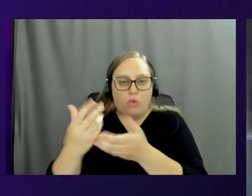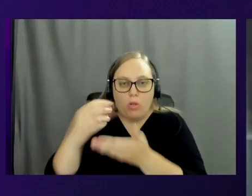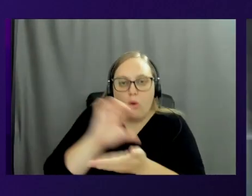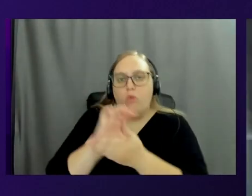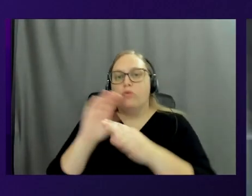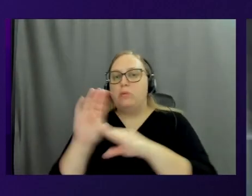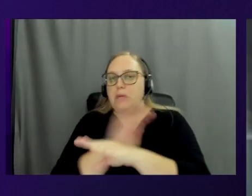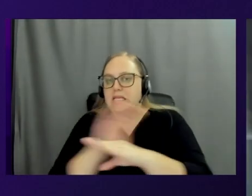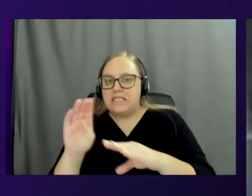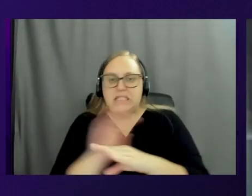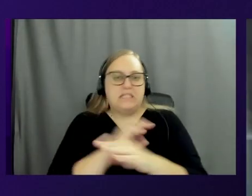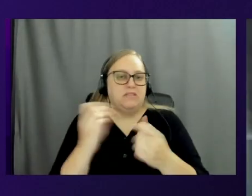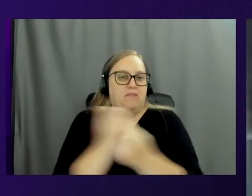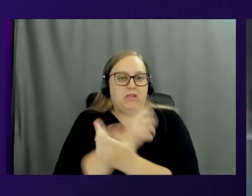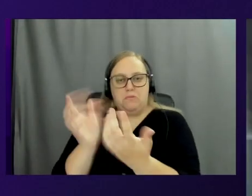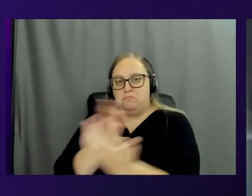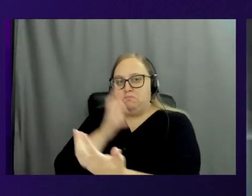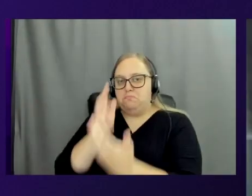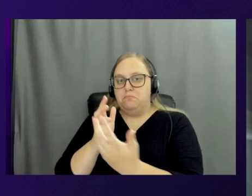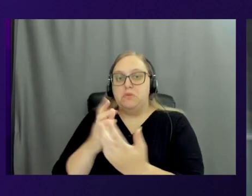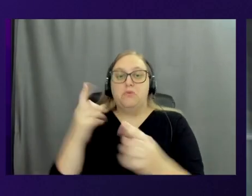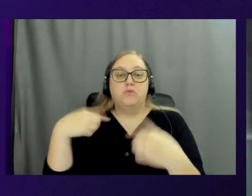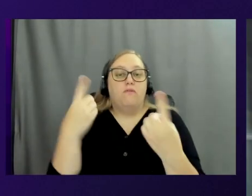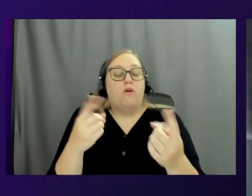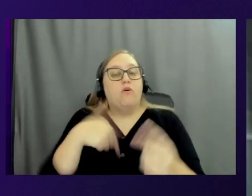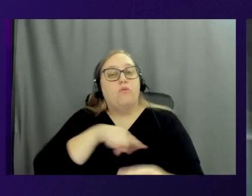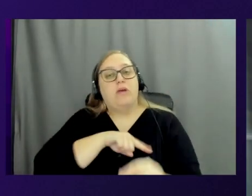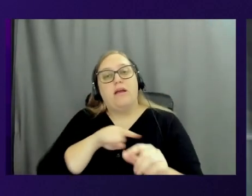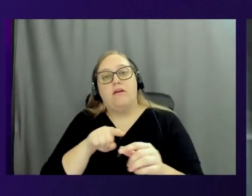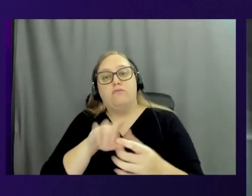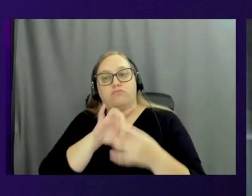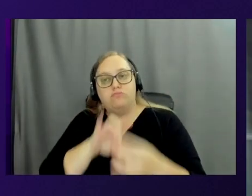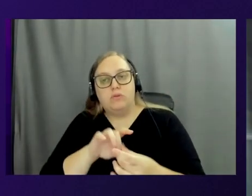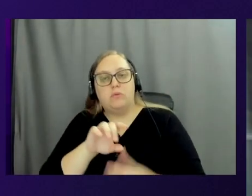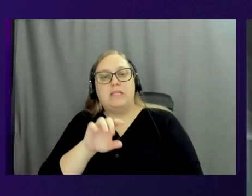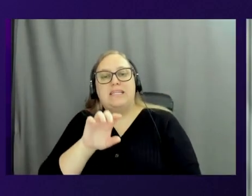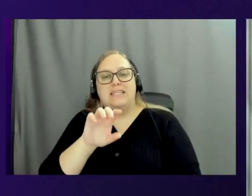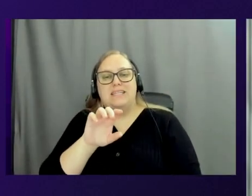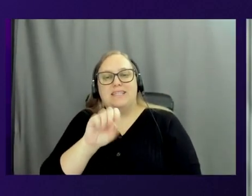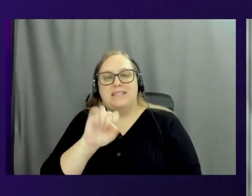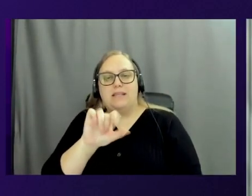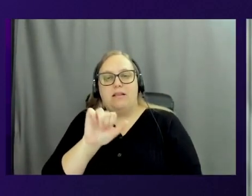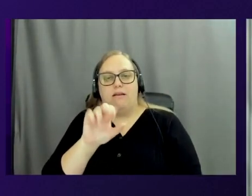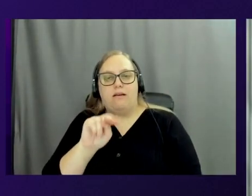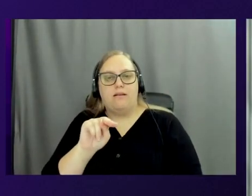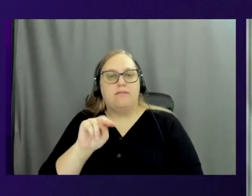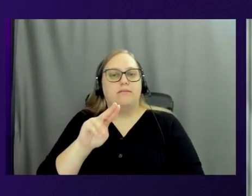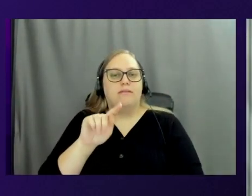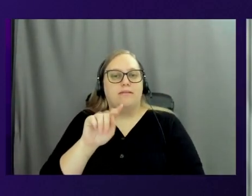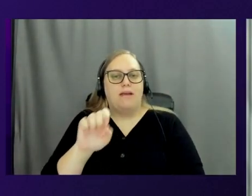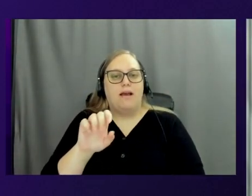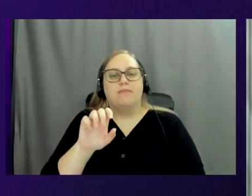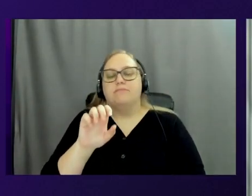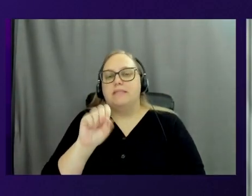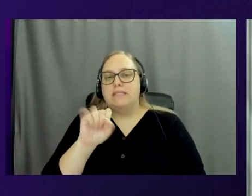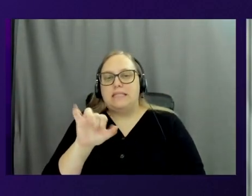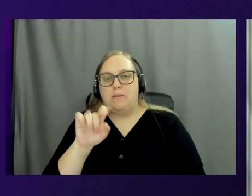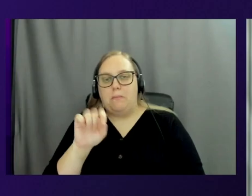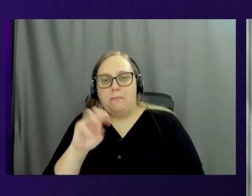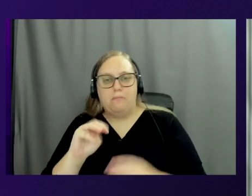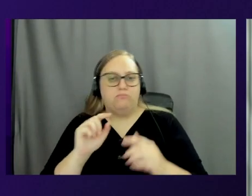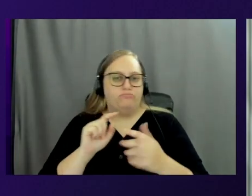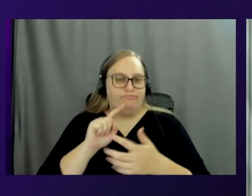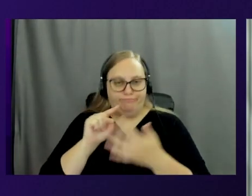have innovated in silicon through the compute stack, starting from the Nitro system, all the way down to the Graviton processors, ML accelerators